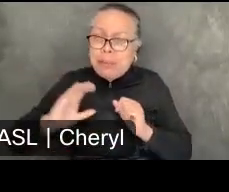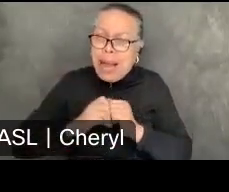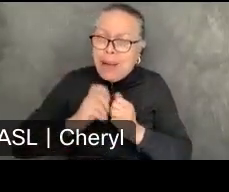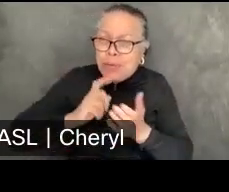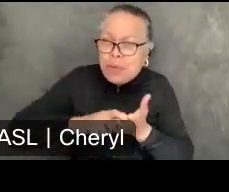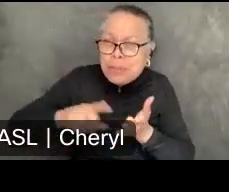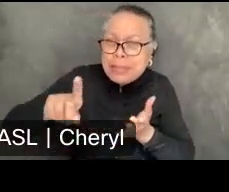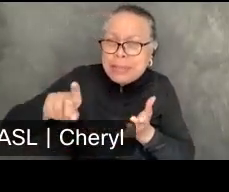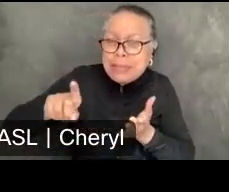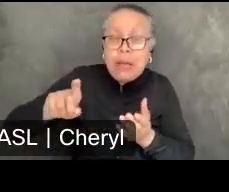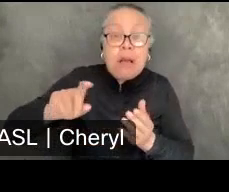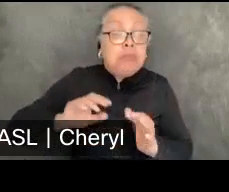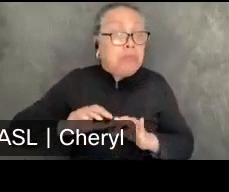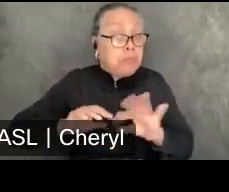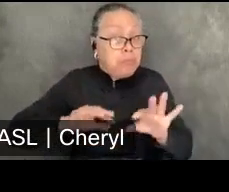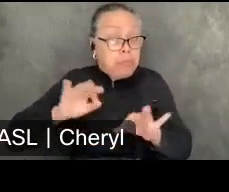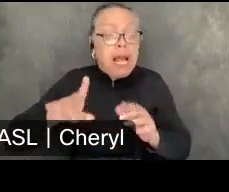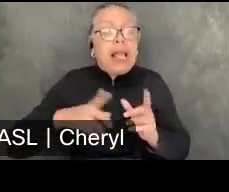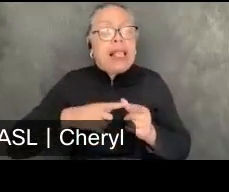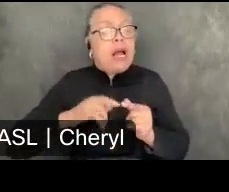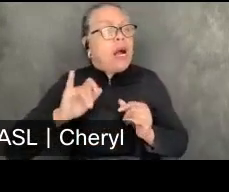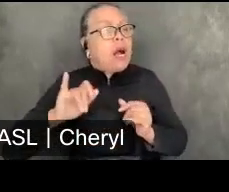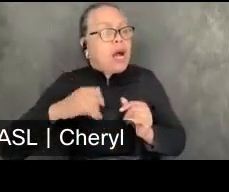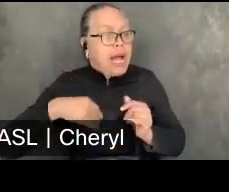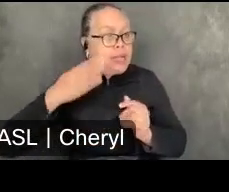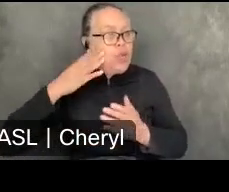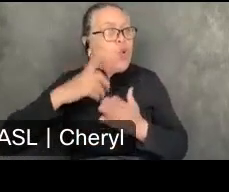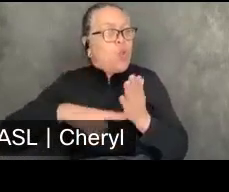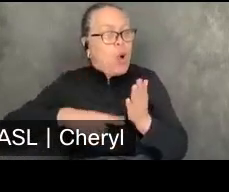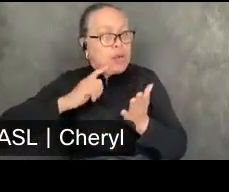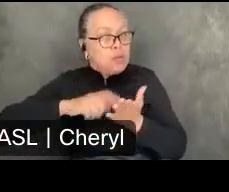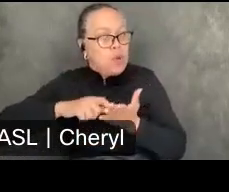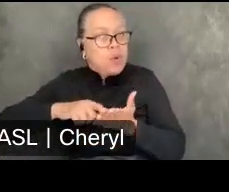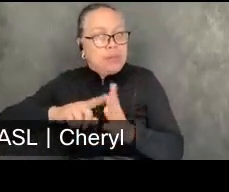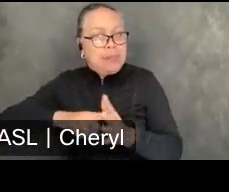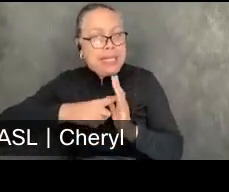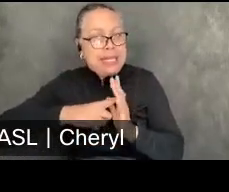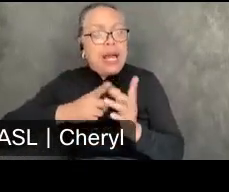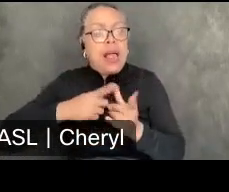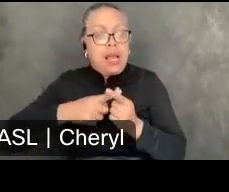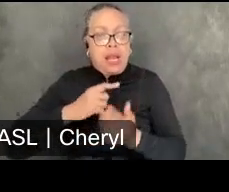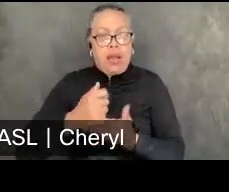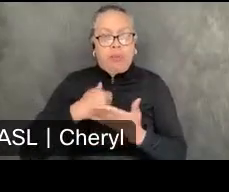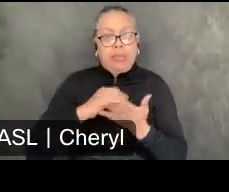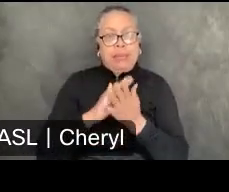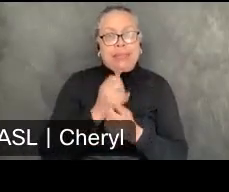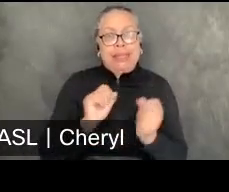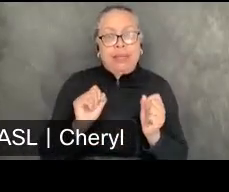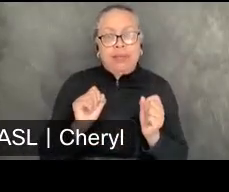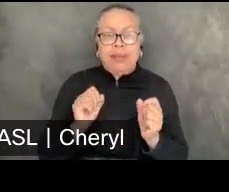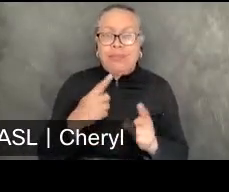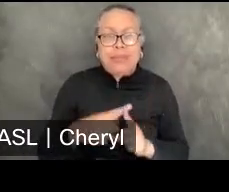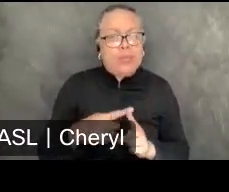so that people can know what to look for and how to stay safe, while at the same time countering victim blaming